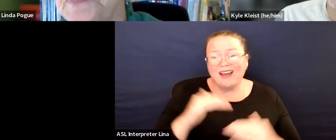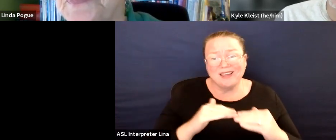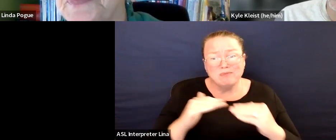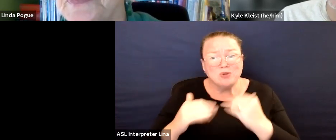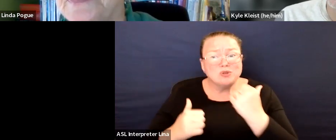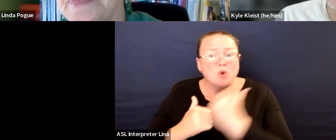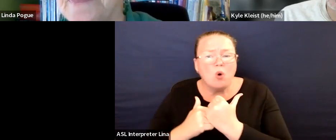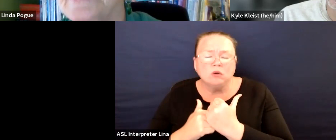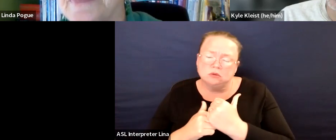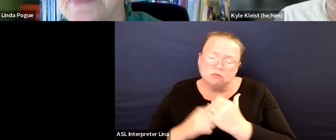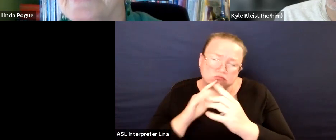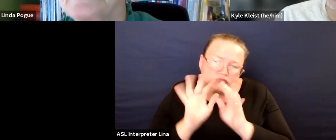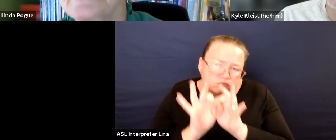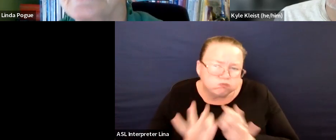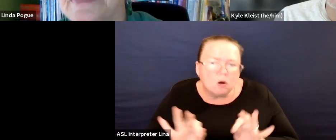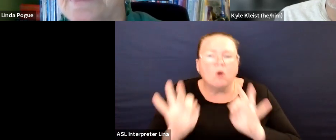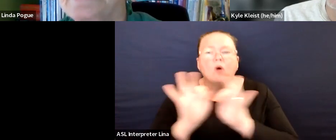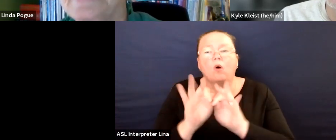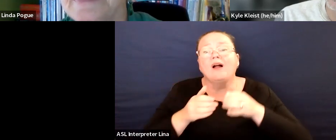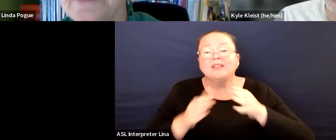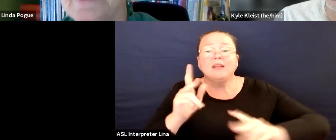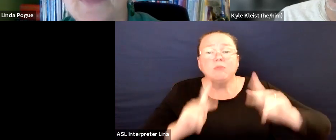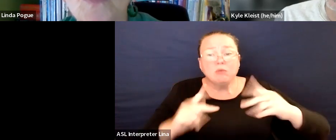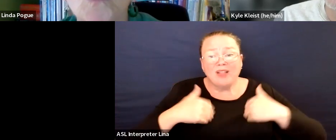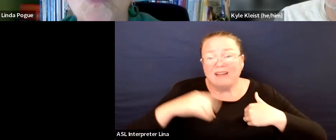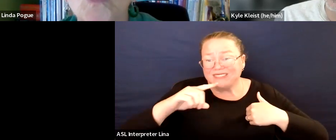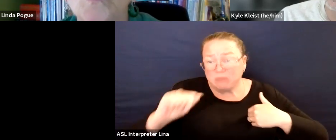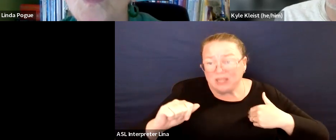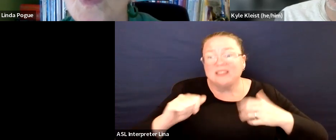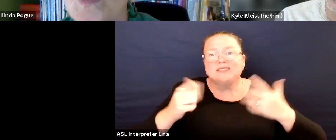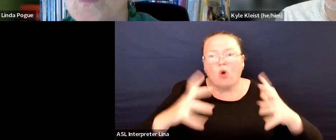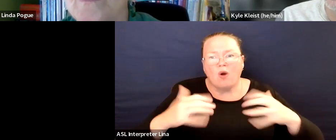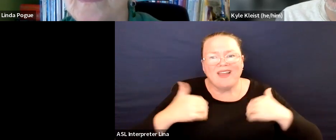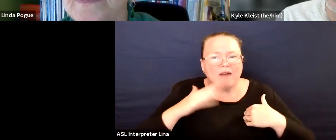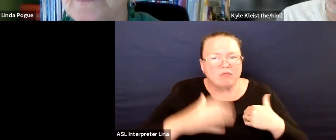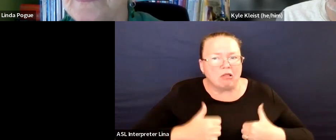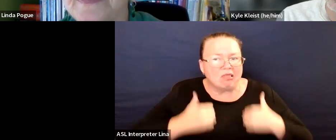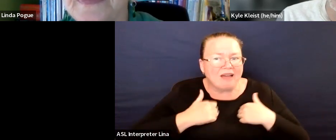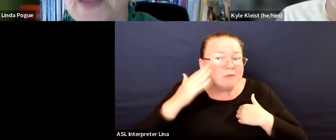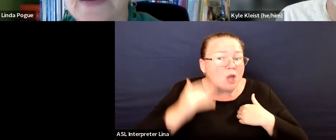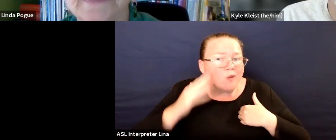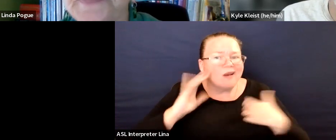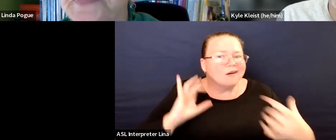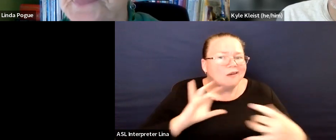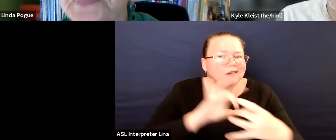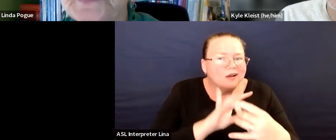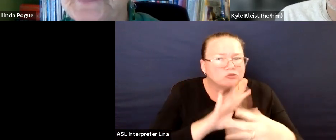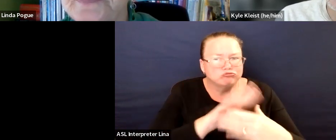so fundamental in allowing individuals with disabilities with lived experience to connect and share that experience.